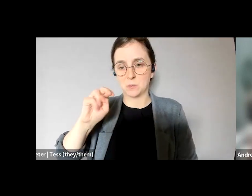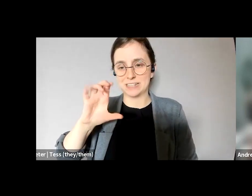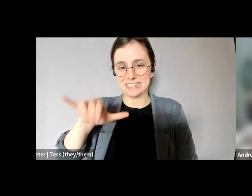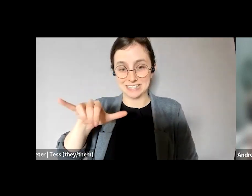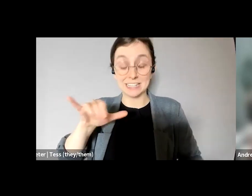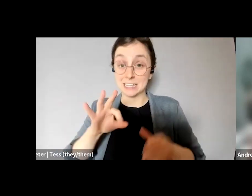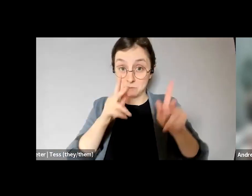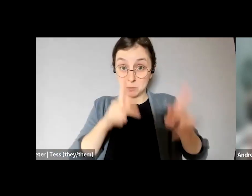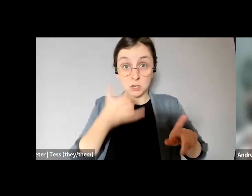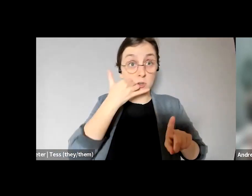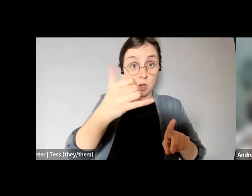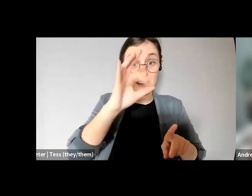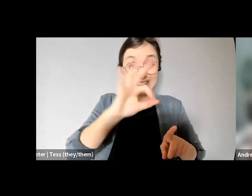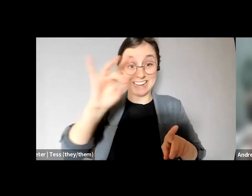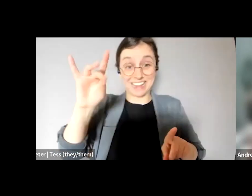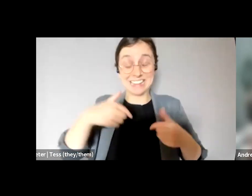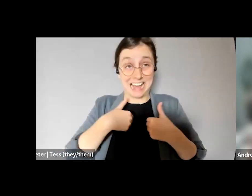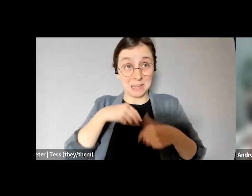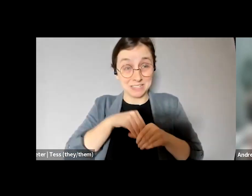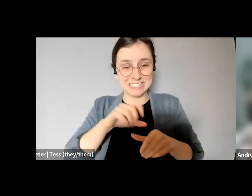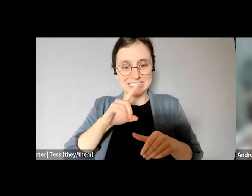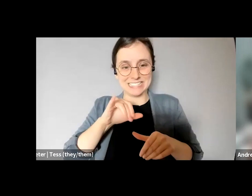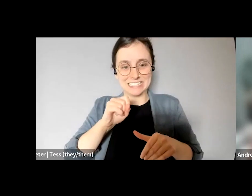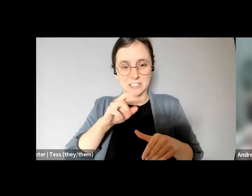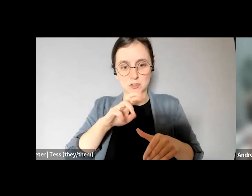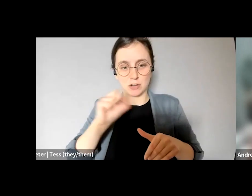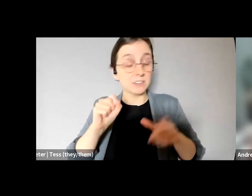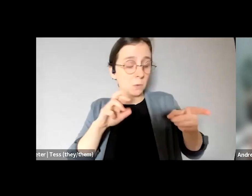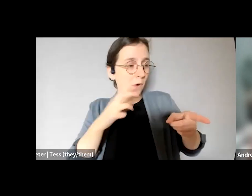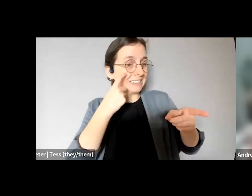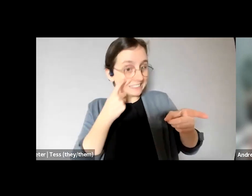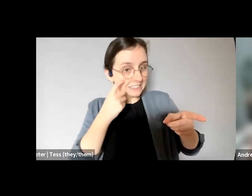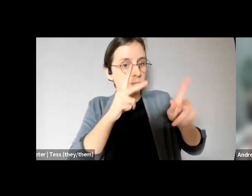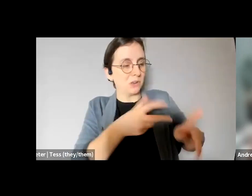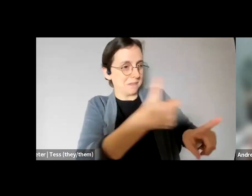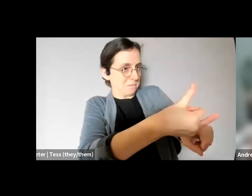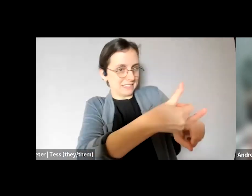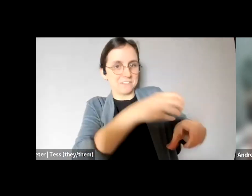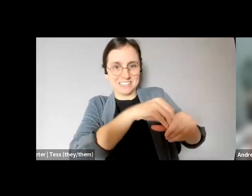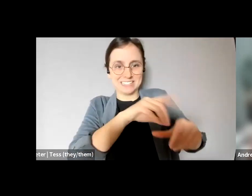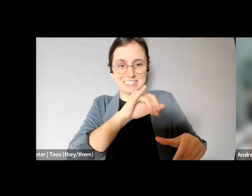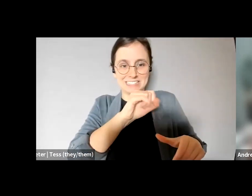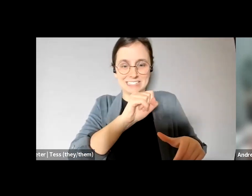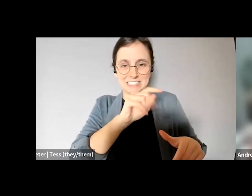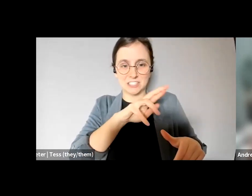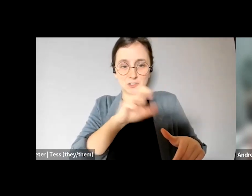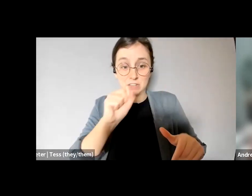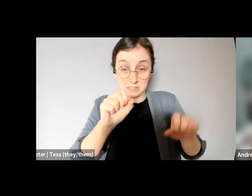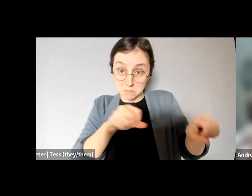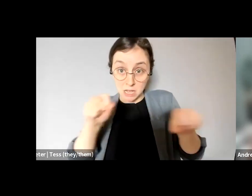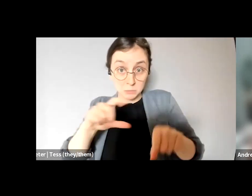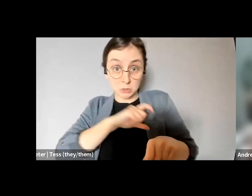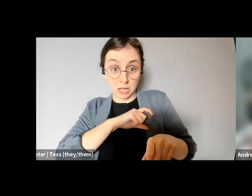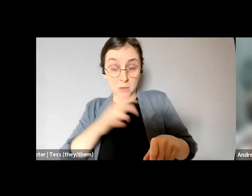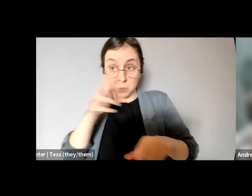in distress or they're witnessing someone in distress, right, could that lead to law enforcement being called at some